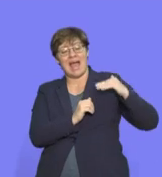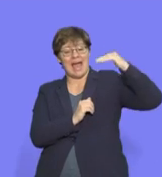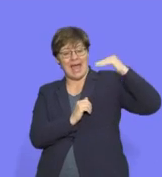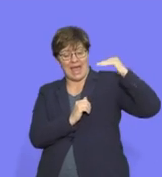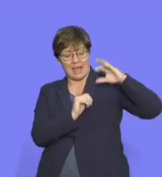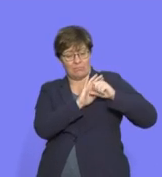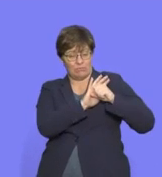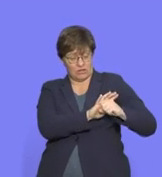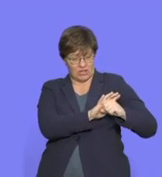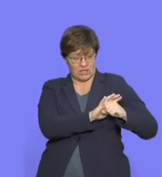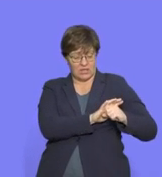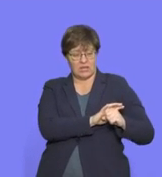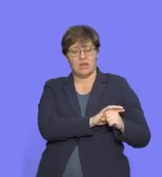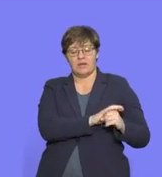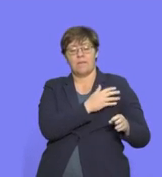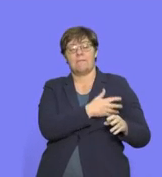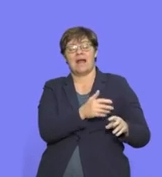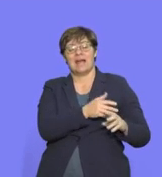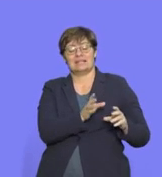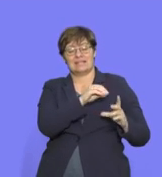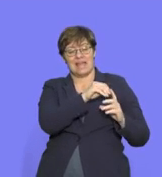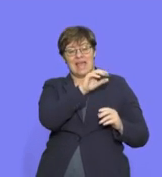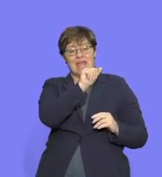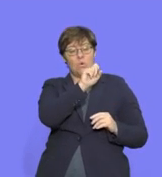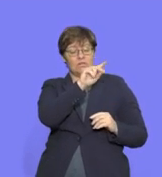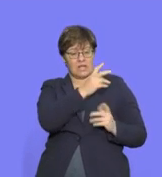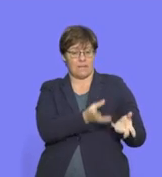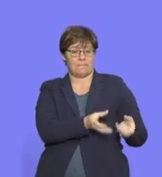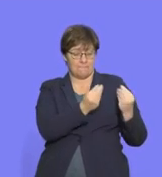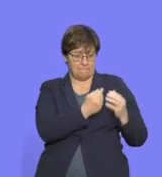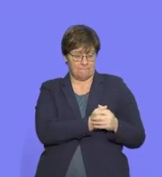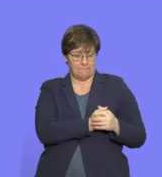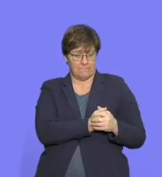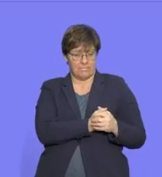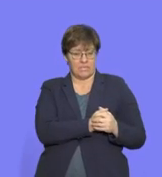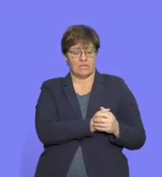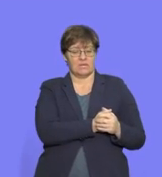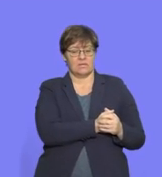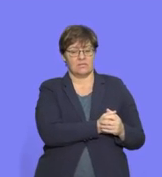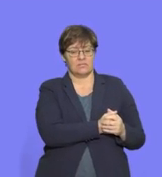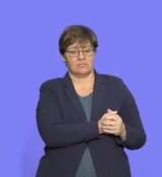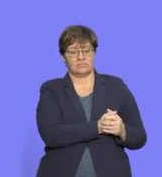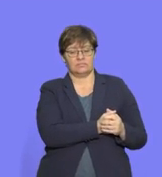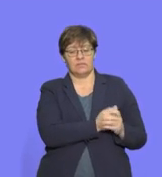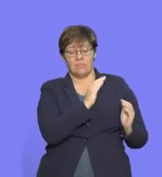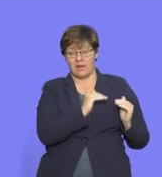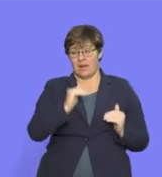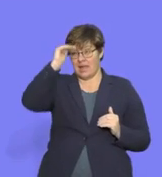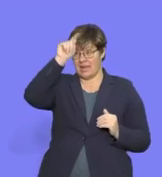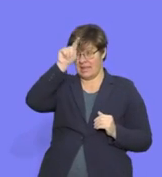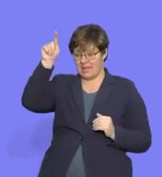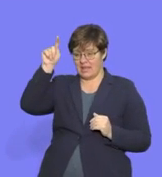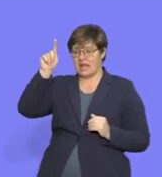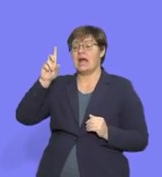pressure that the blood in the aorta reaches. So that's going to be over here. While the